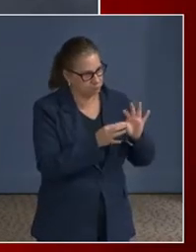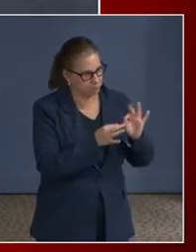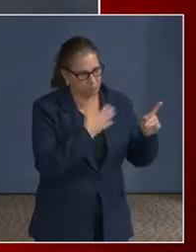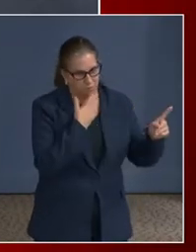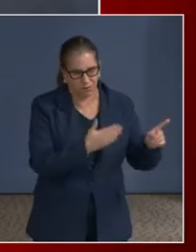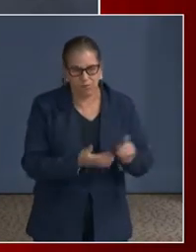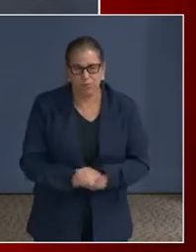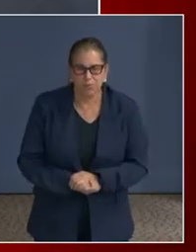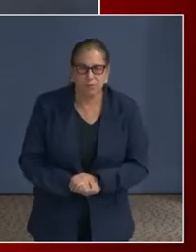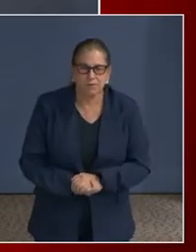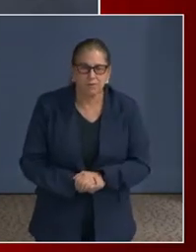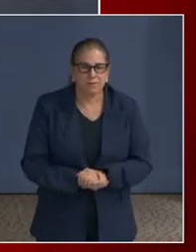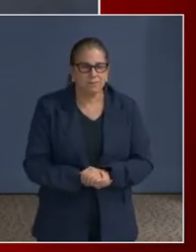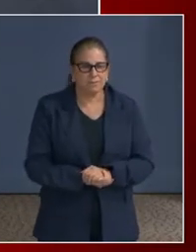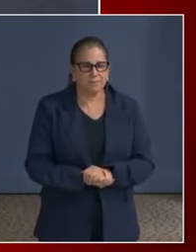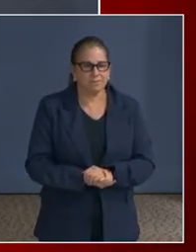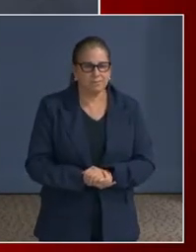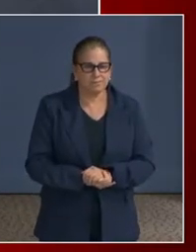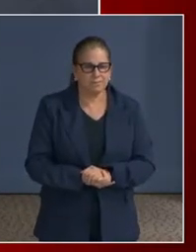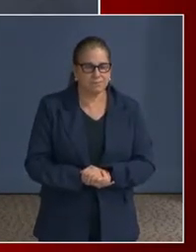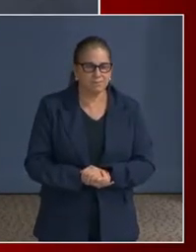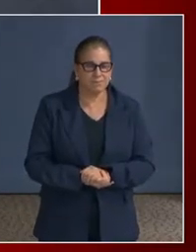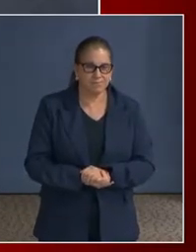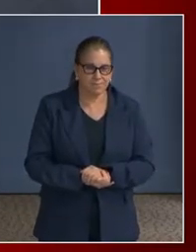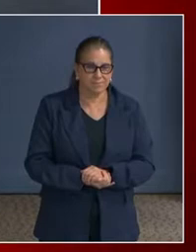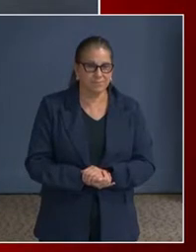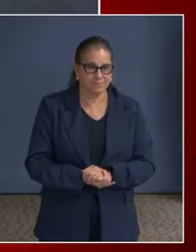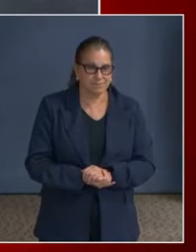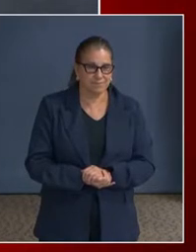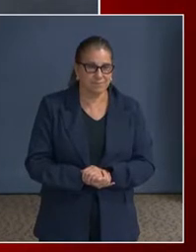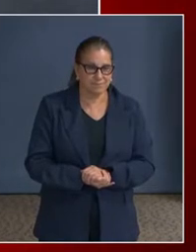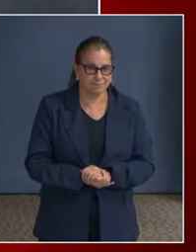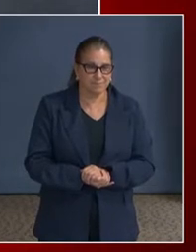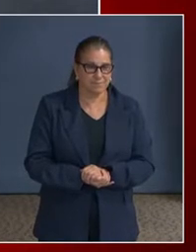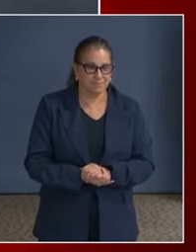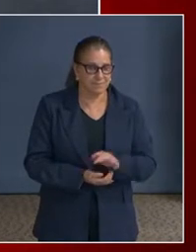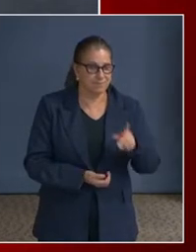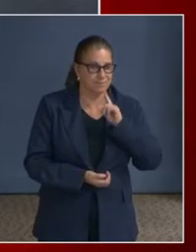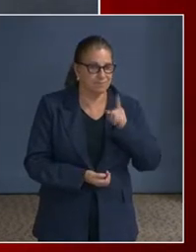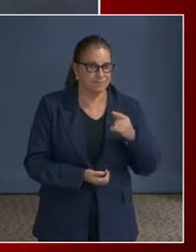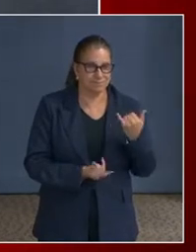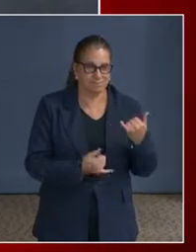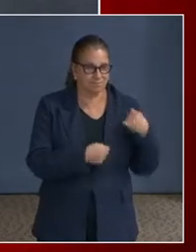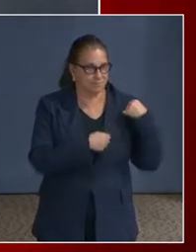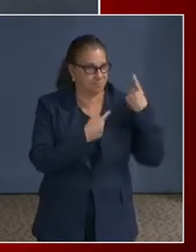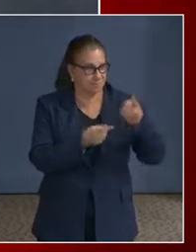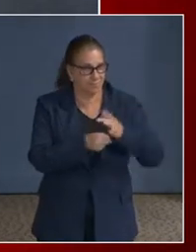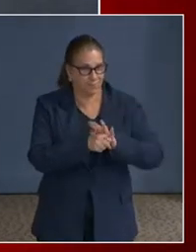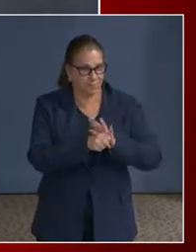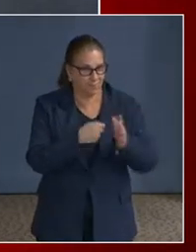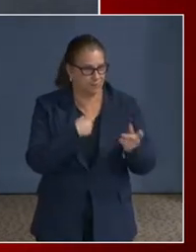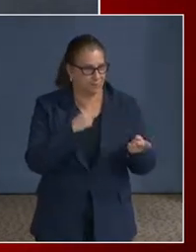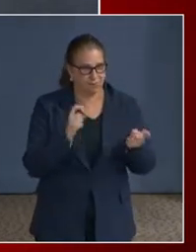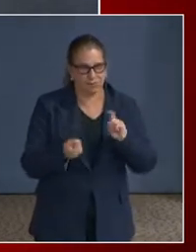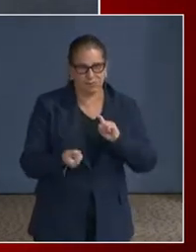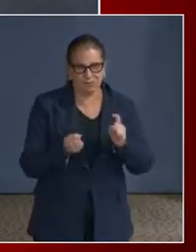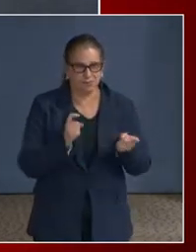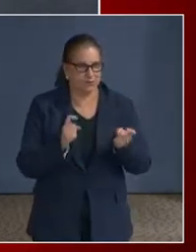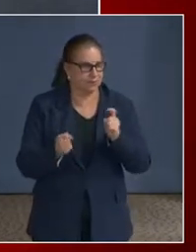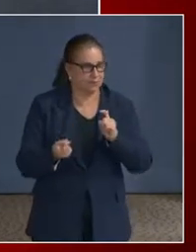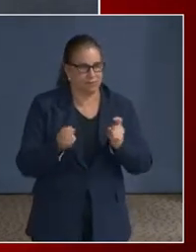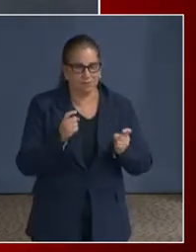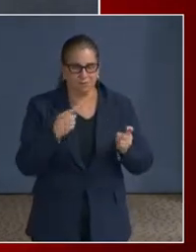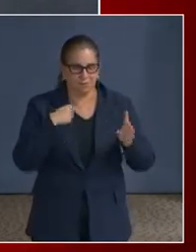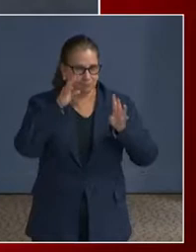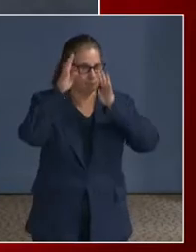to the COVID environment. So we think that will become a critical part of their